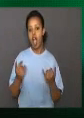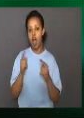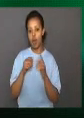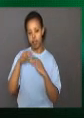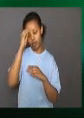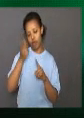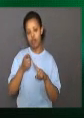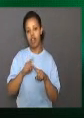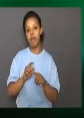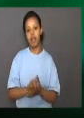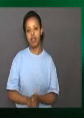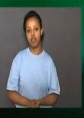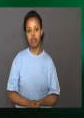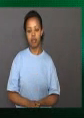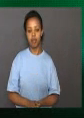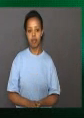Let's get back to our lesson.